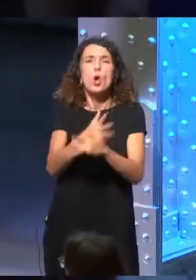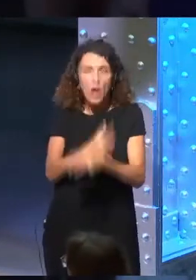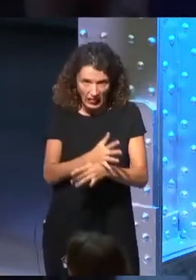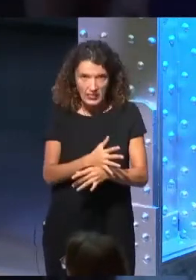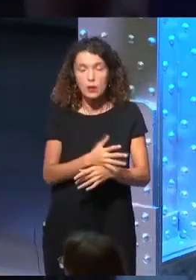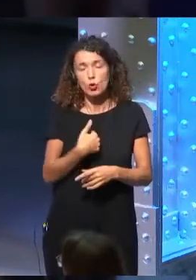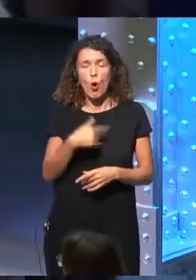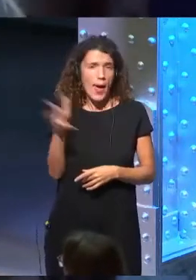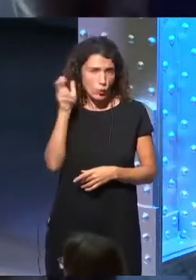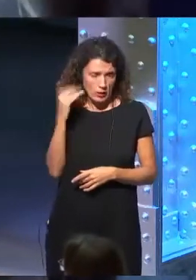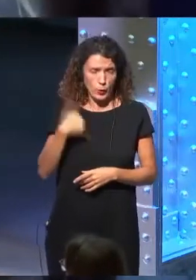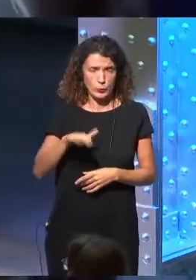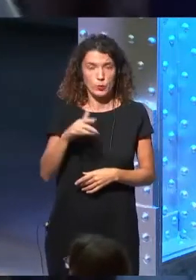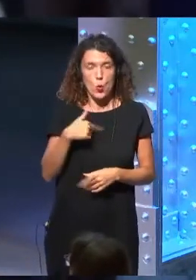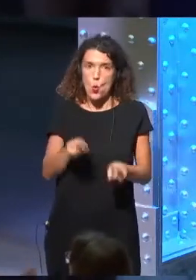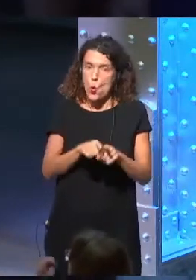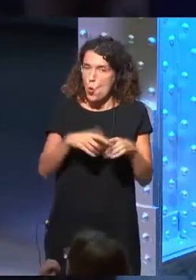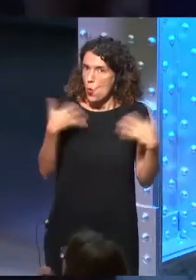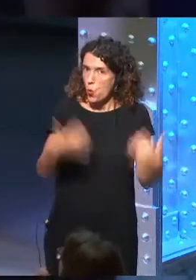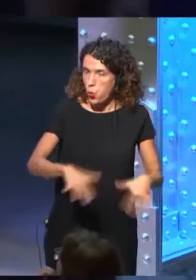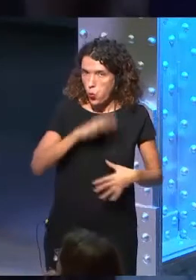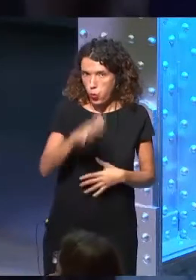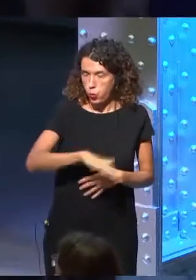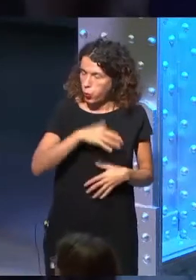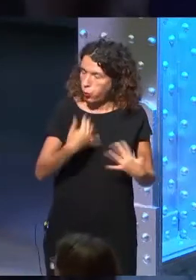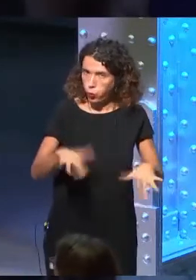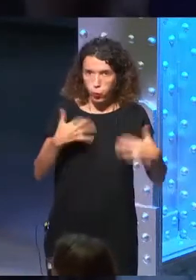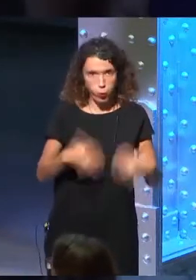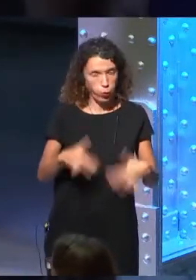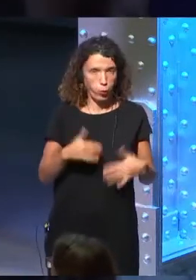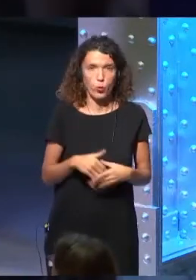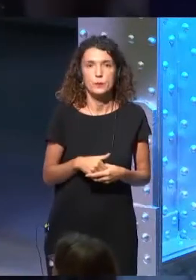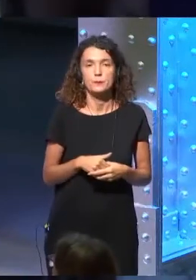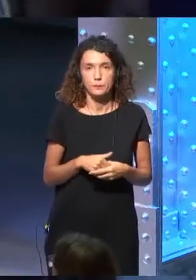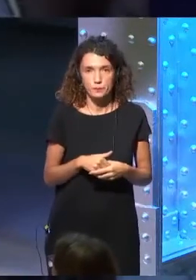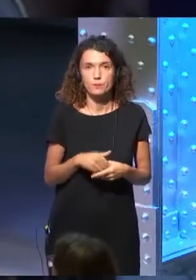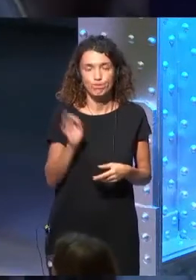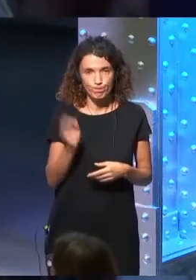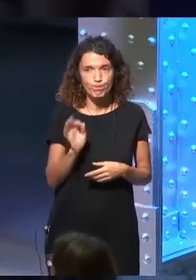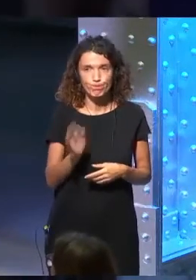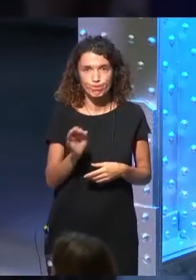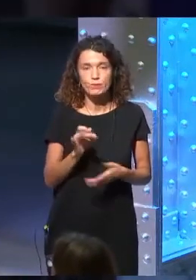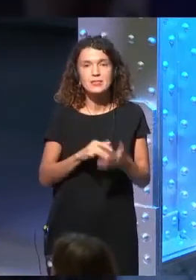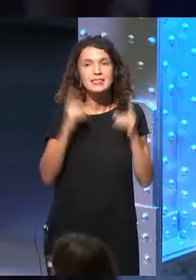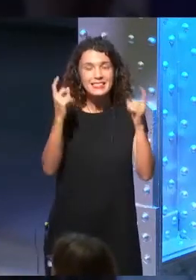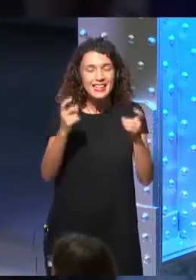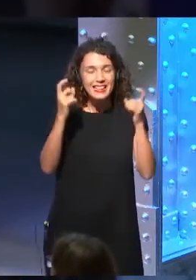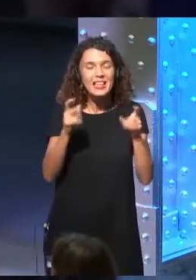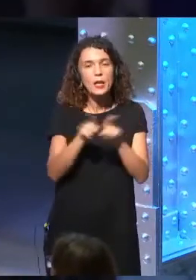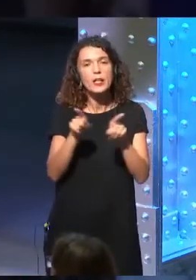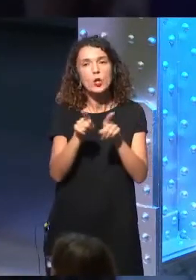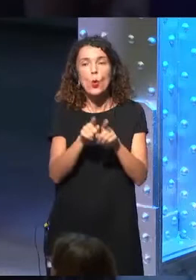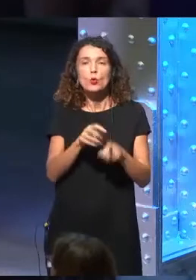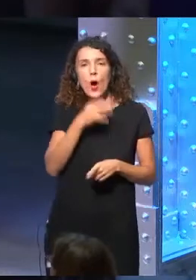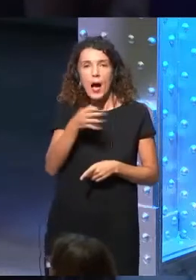but it's removing your ability to say anything. And one tweet I saw being sent to a British